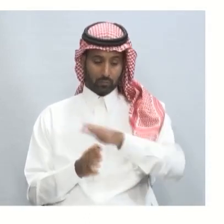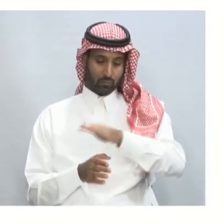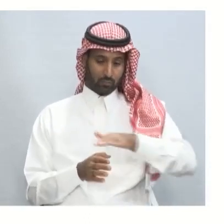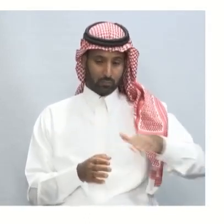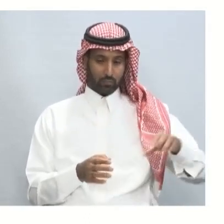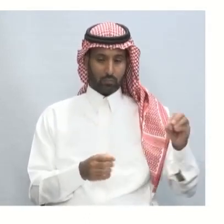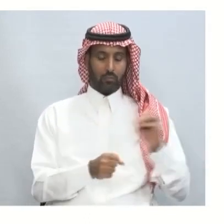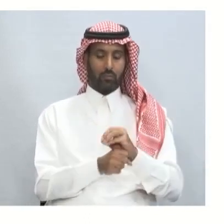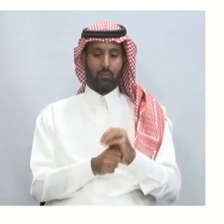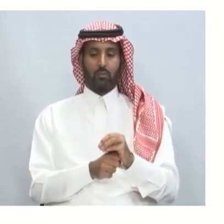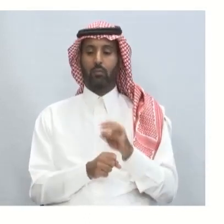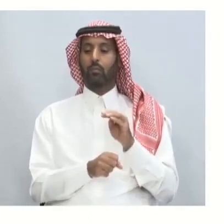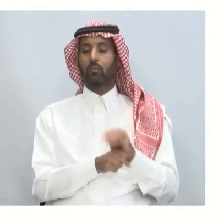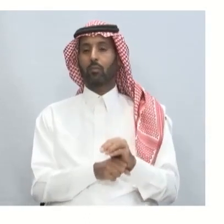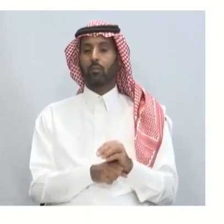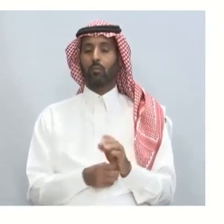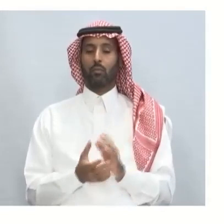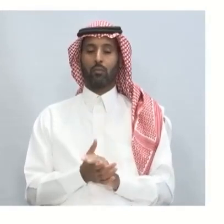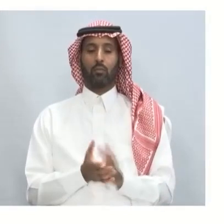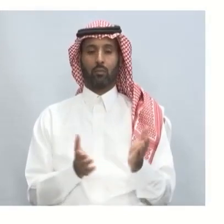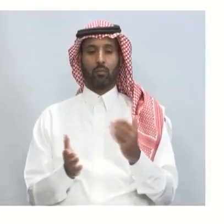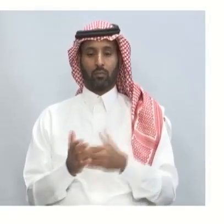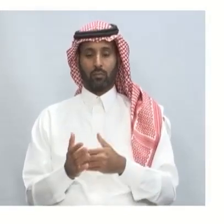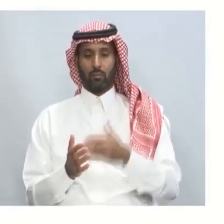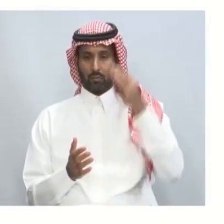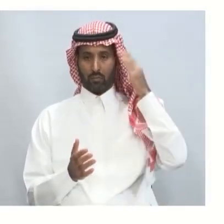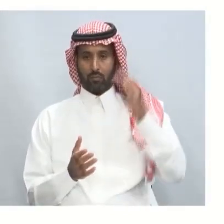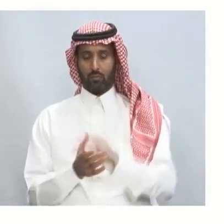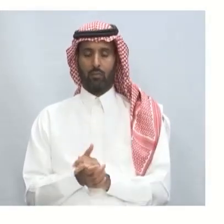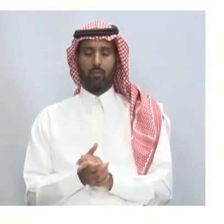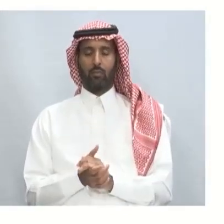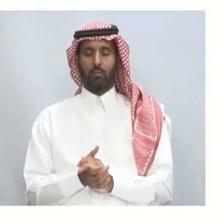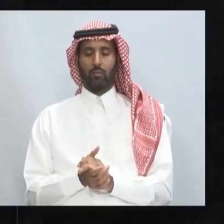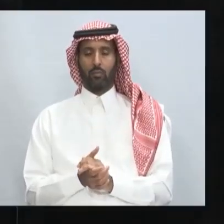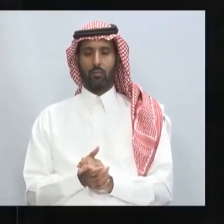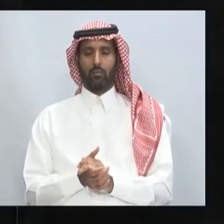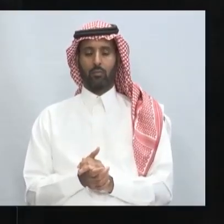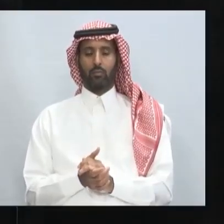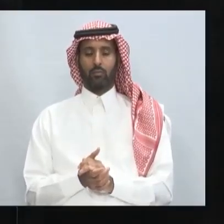papers, and he works with children. And with that, we reach the end of this lesson.